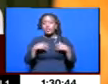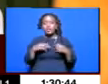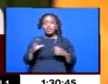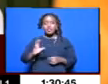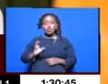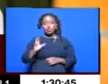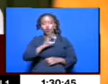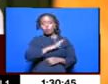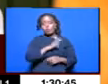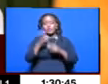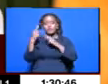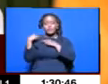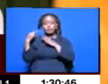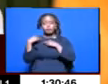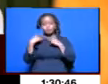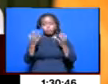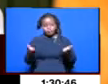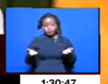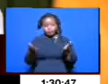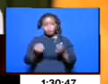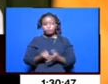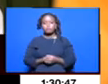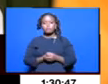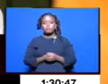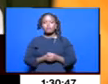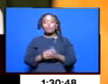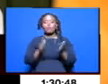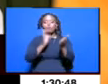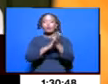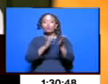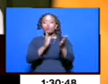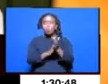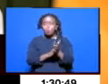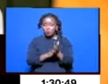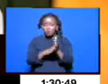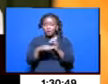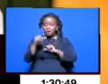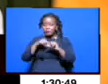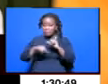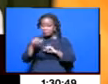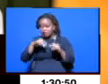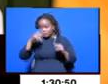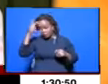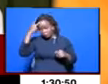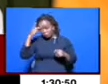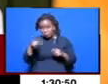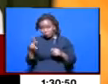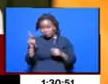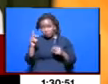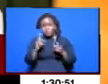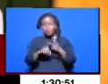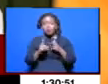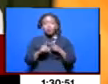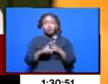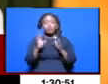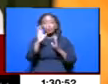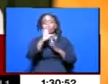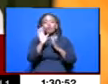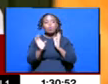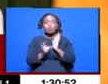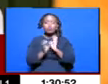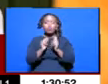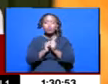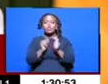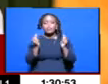was to propose administrative, policy, statutory, and constitutional